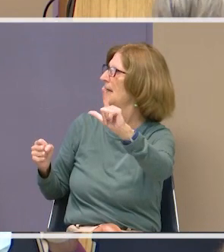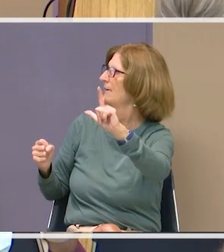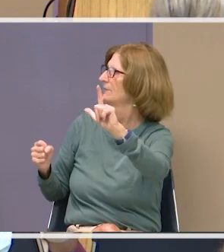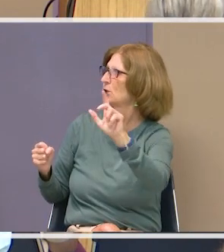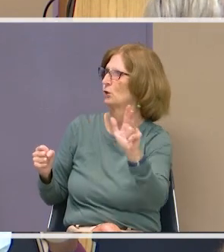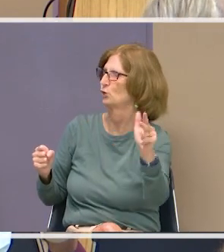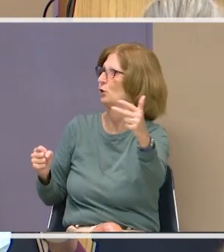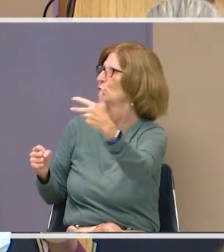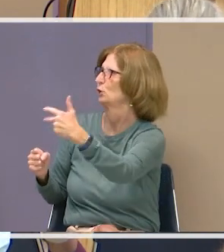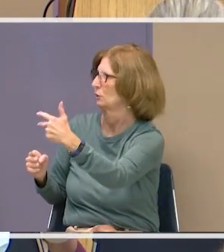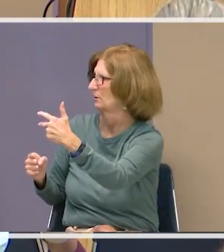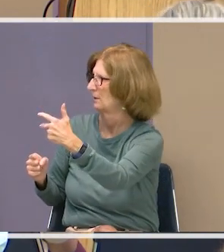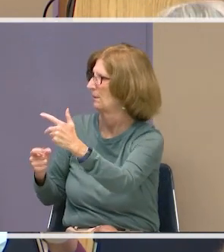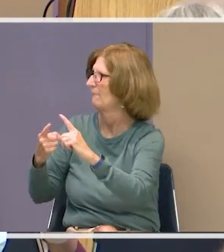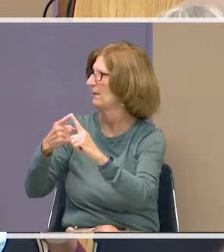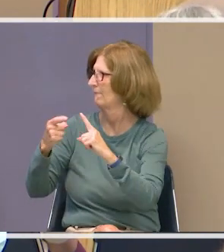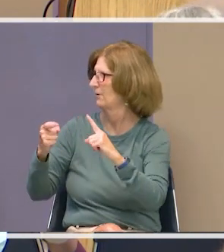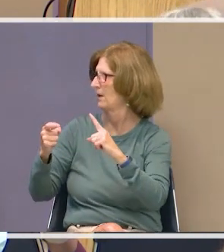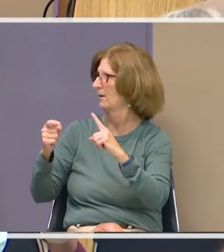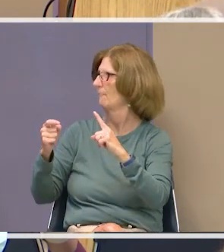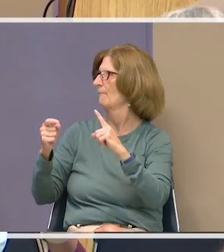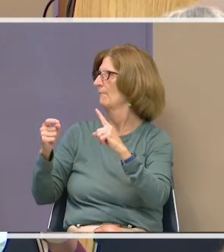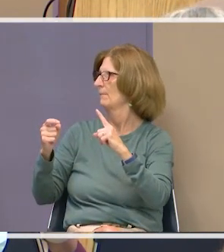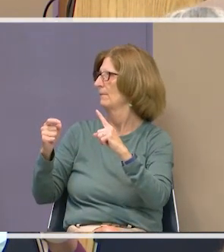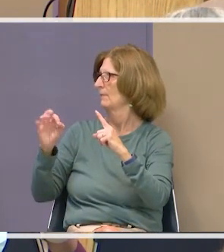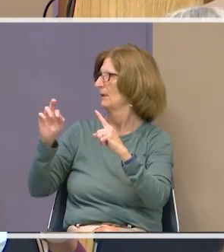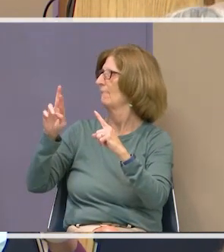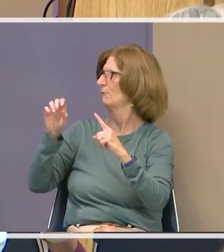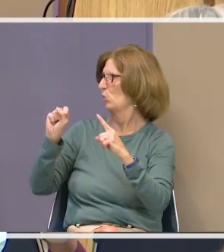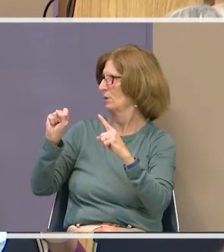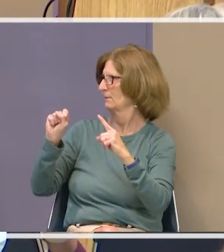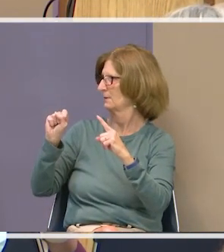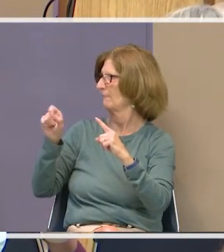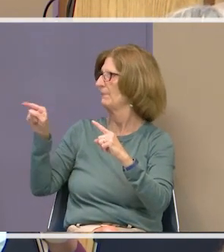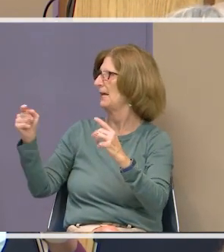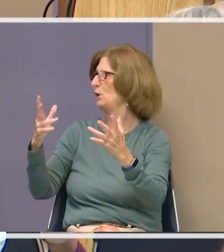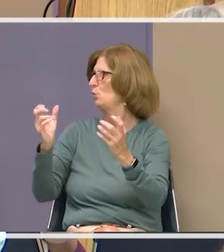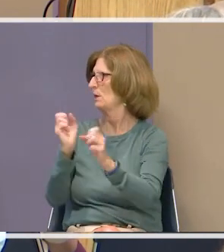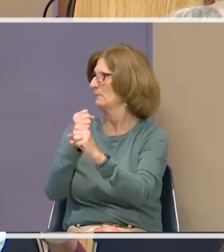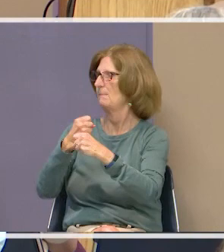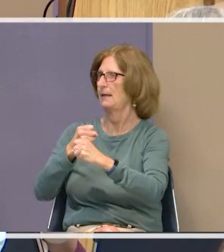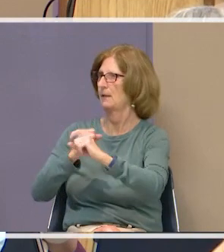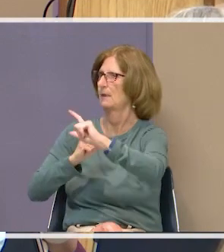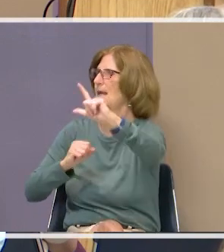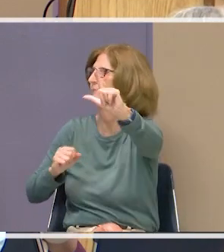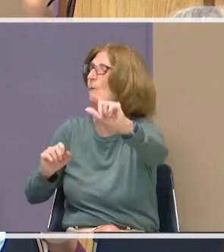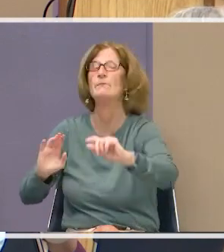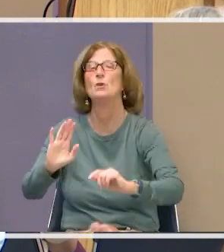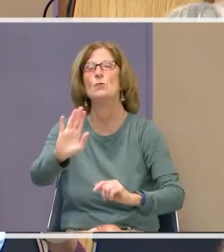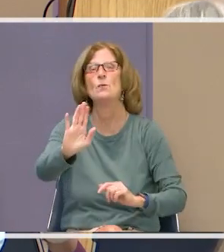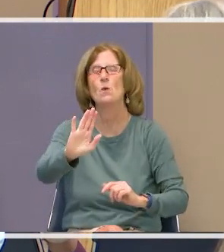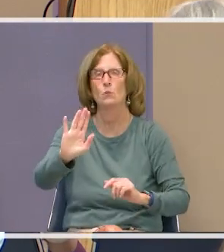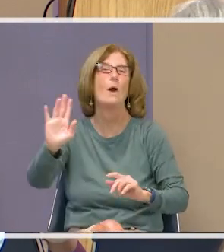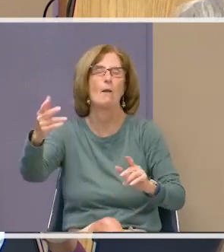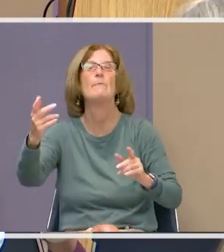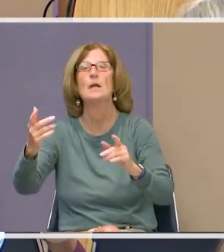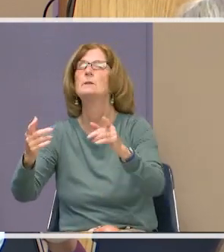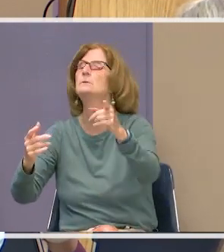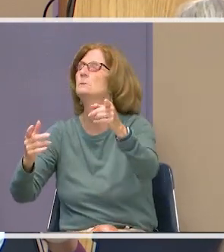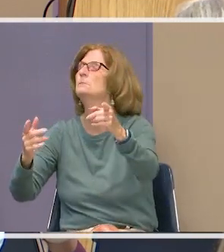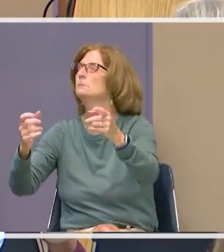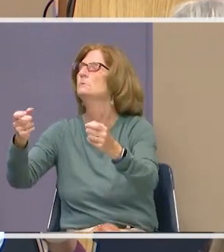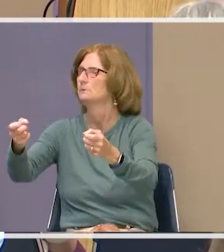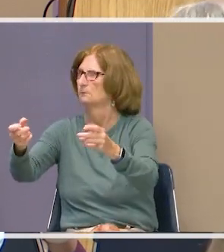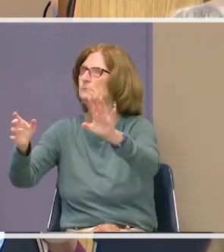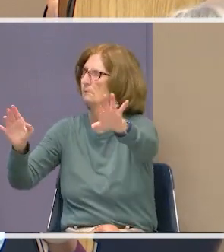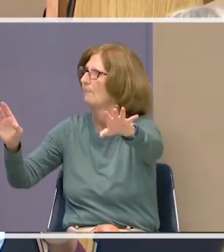Forbes. If you're coming down Forbes, you're going to make a left. No, she's talking about a Oh, I was talking about different, but I